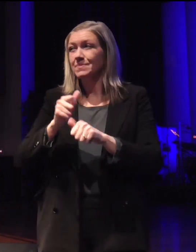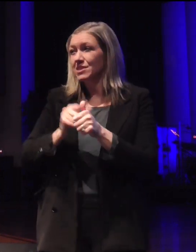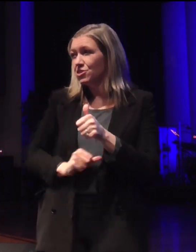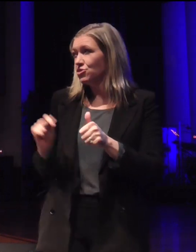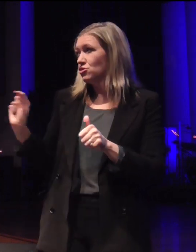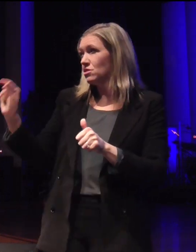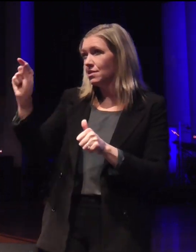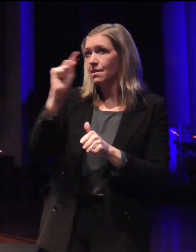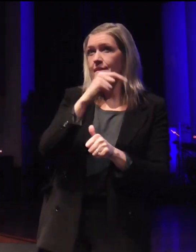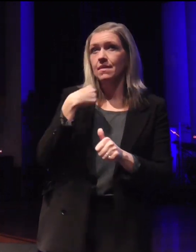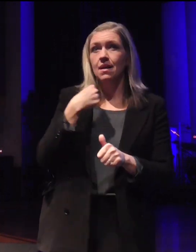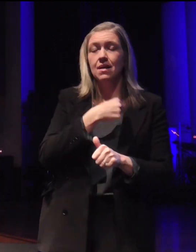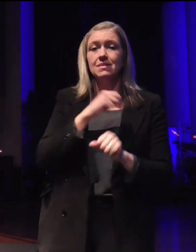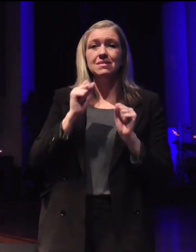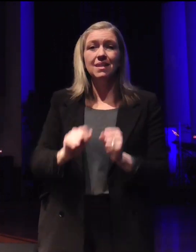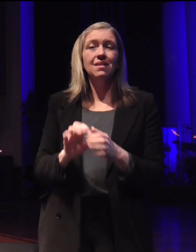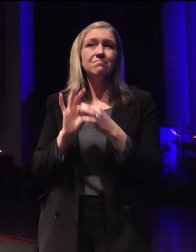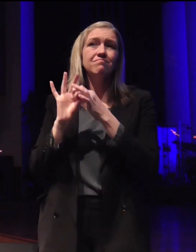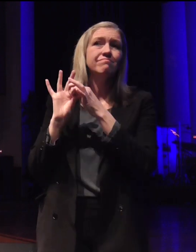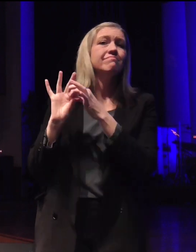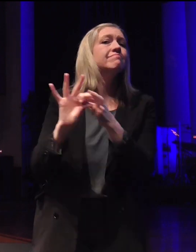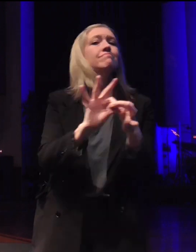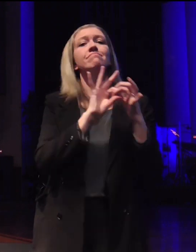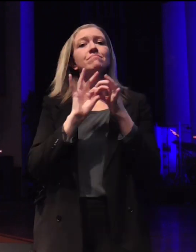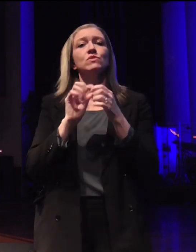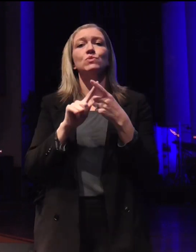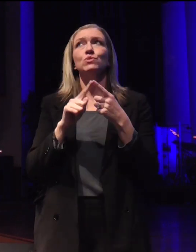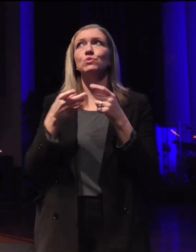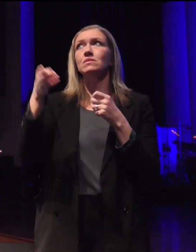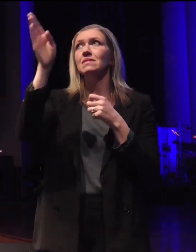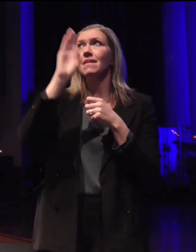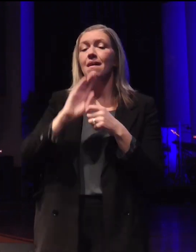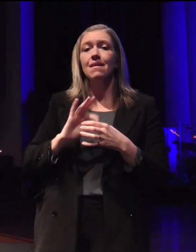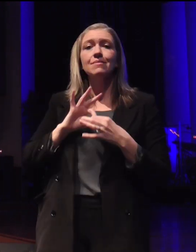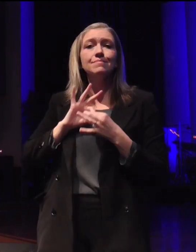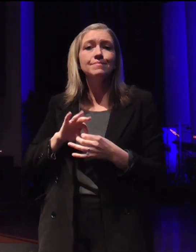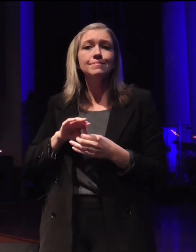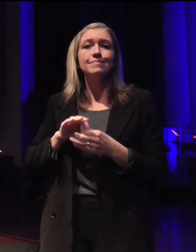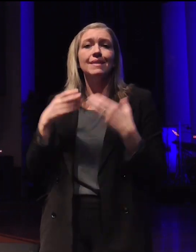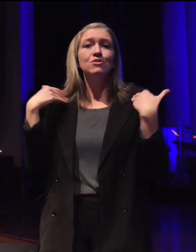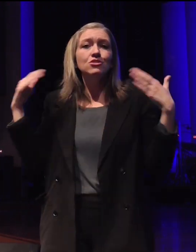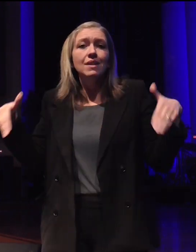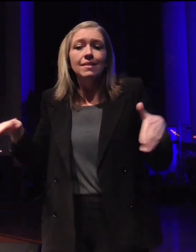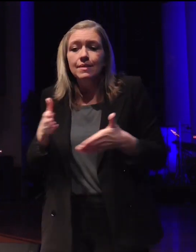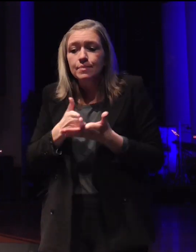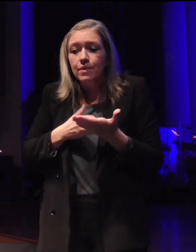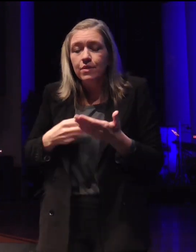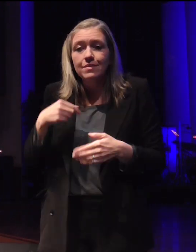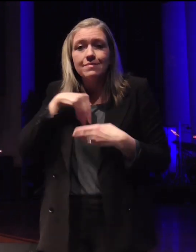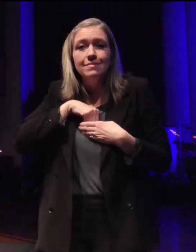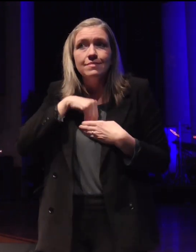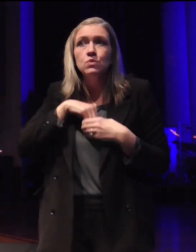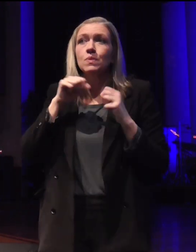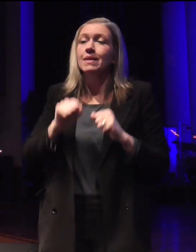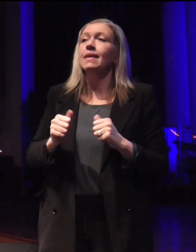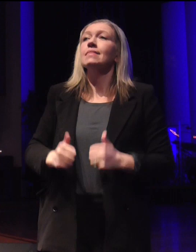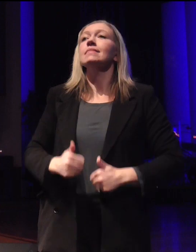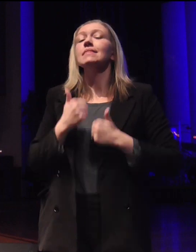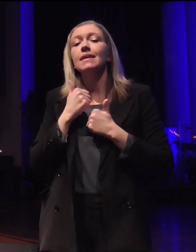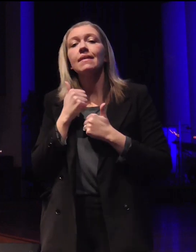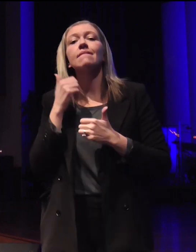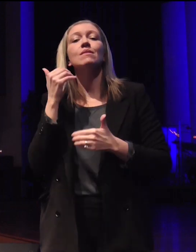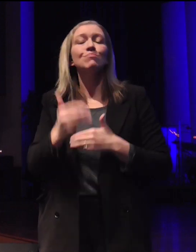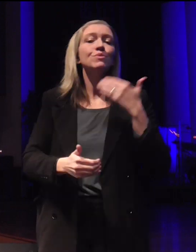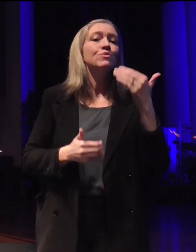us can be so connected to the divine in us, the angelic aspect of us, that we can live, move, and have our being